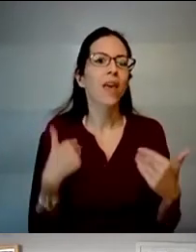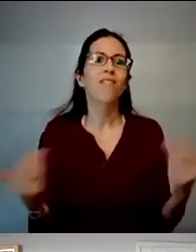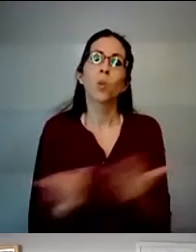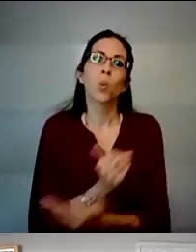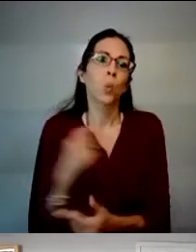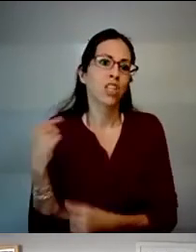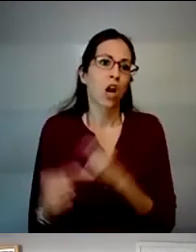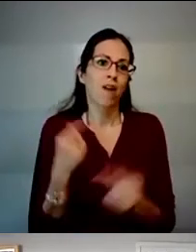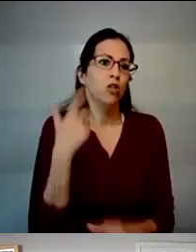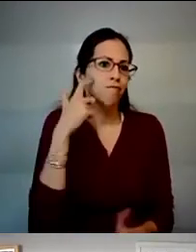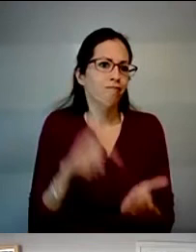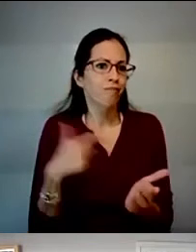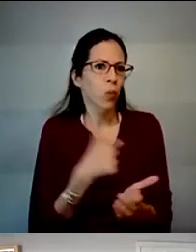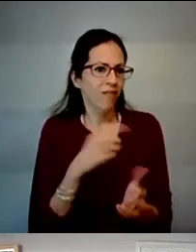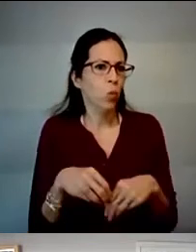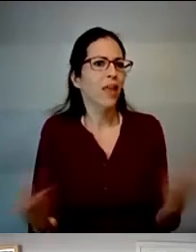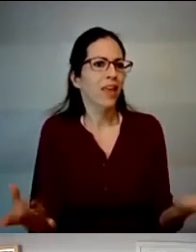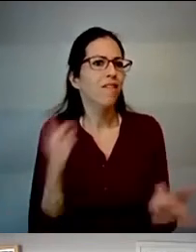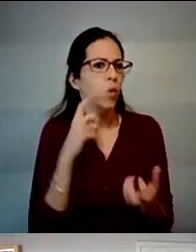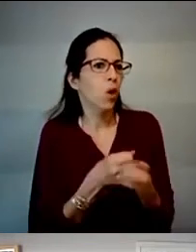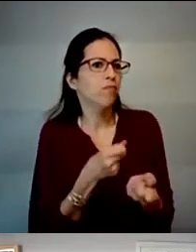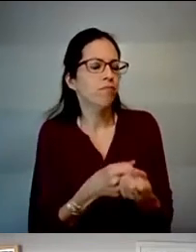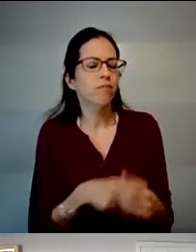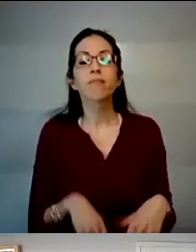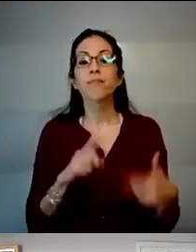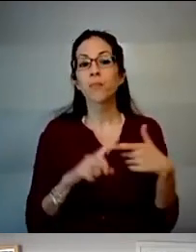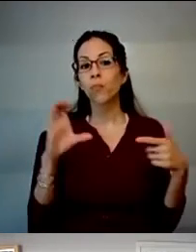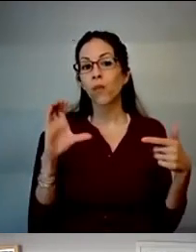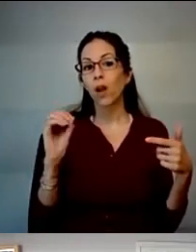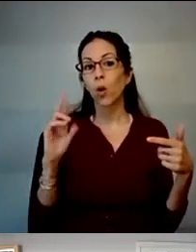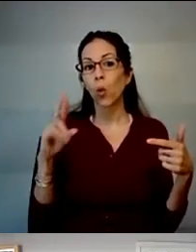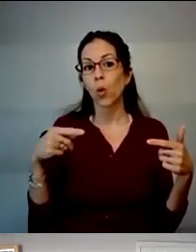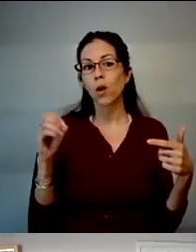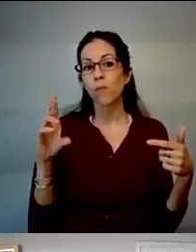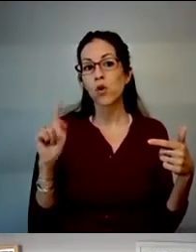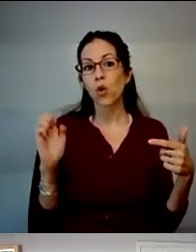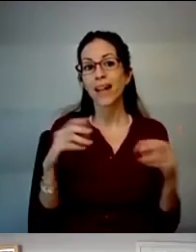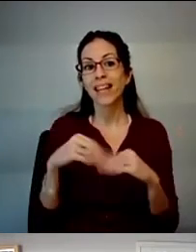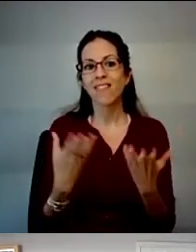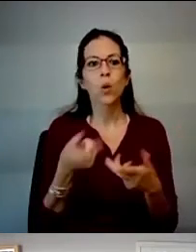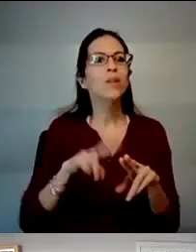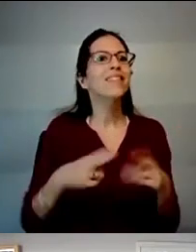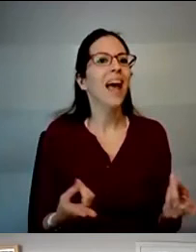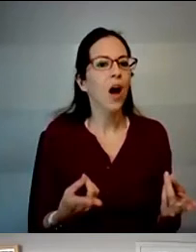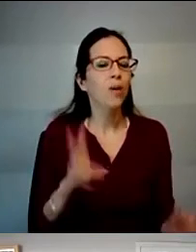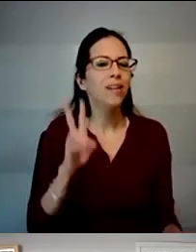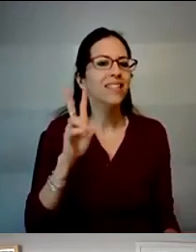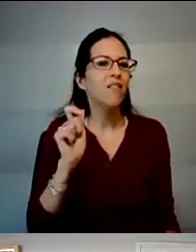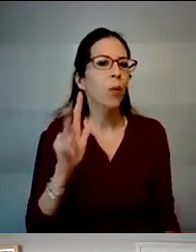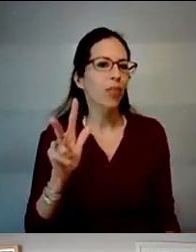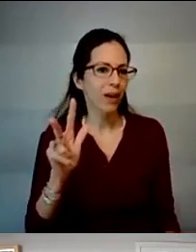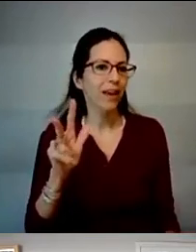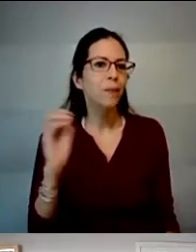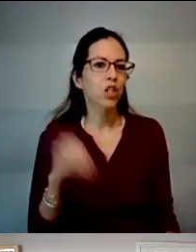that was pretty flat. Corporate giving was down 7.3%. This is all according to the Giving USA Foundation, which I think is